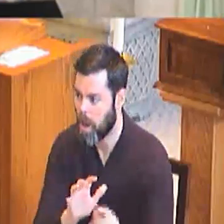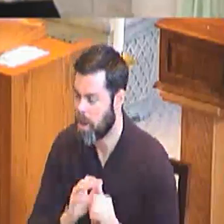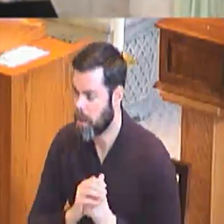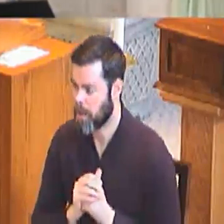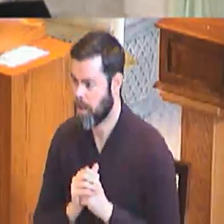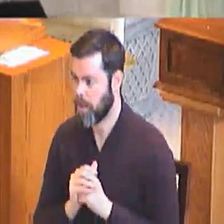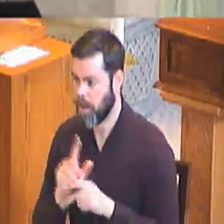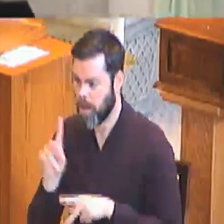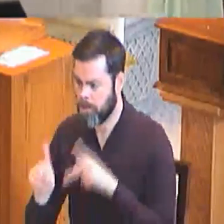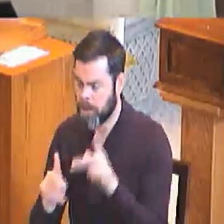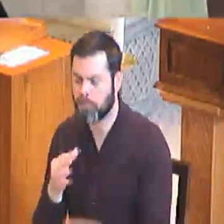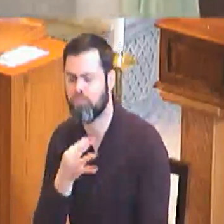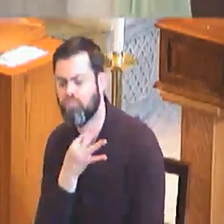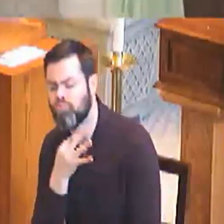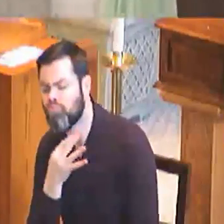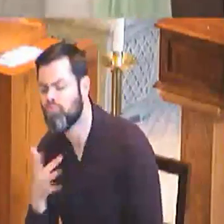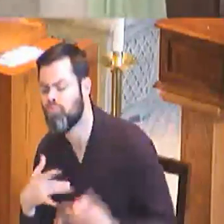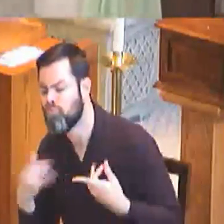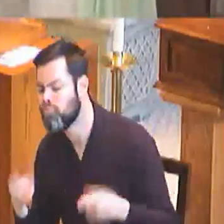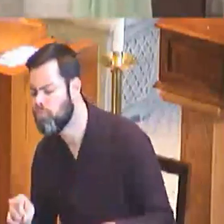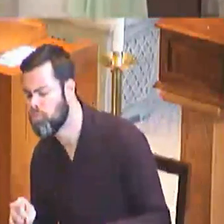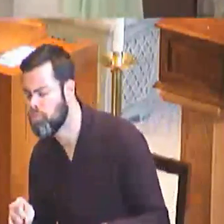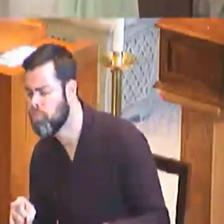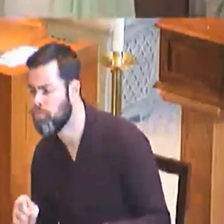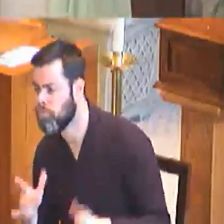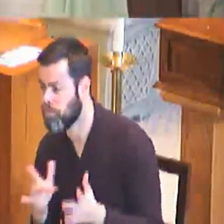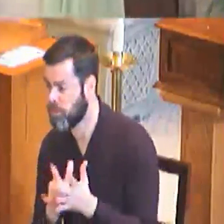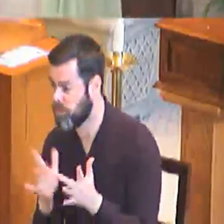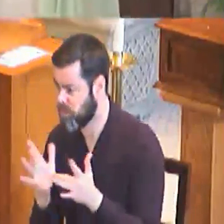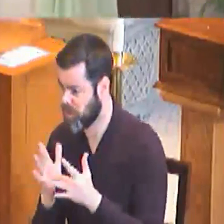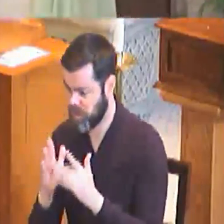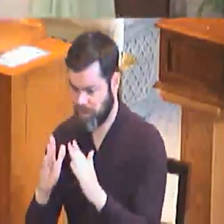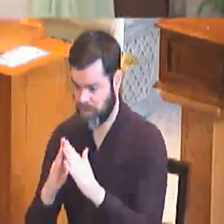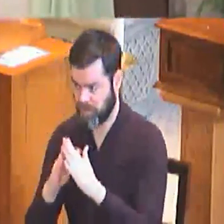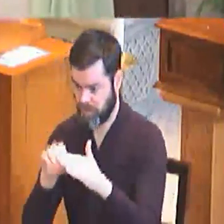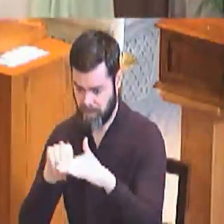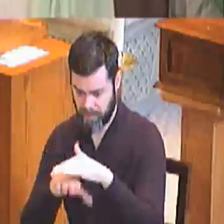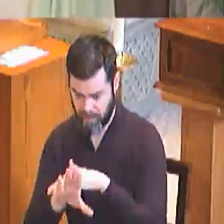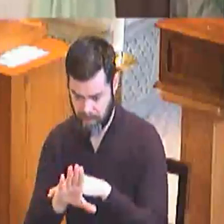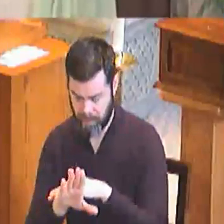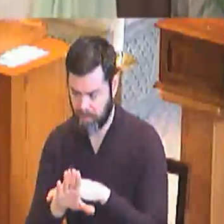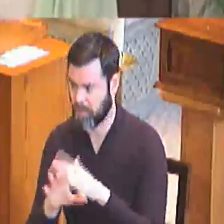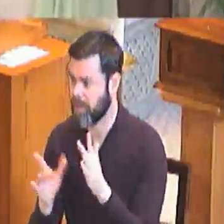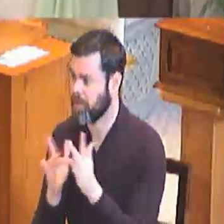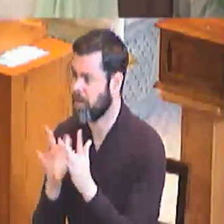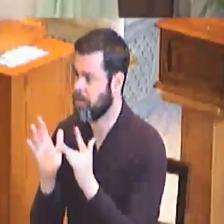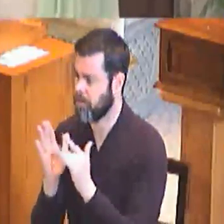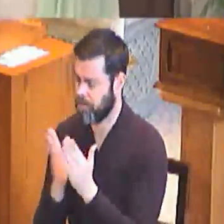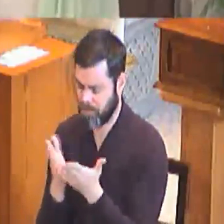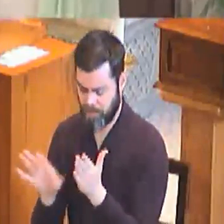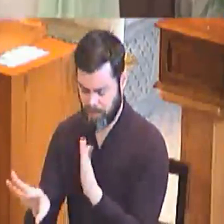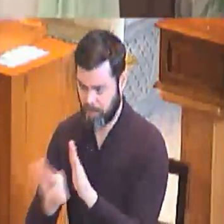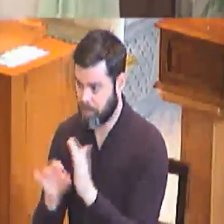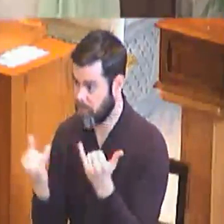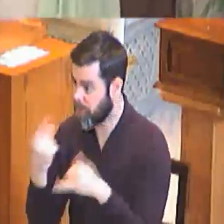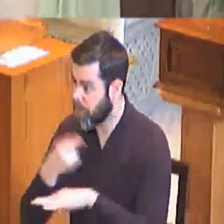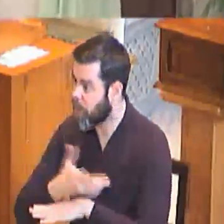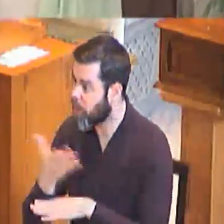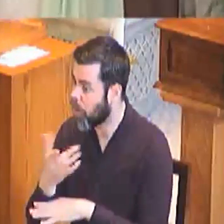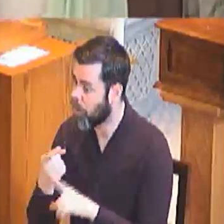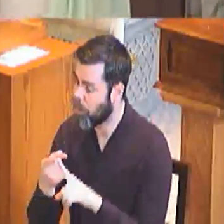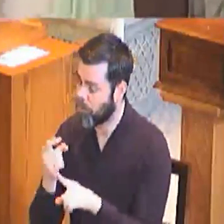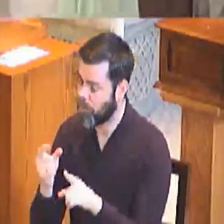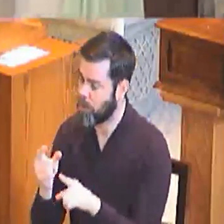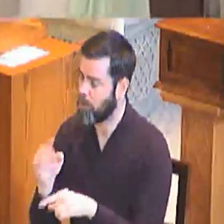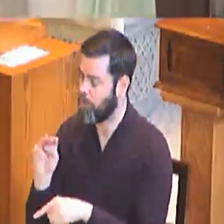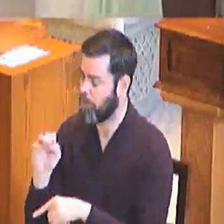was about. And so Jesus enters Jerusalem, and the scripture I've chosen today is from Mark. Mark was the